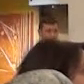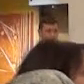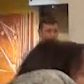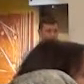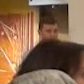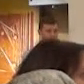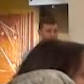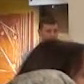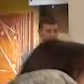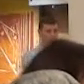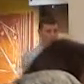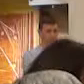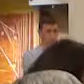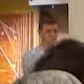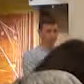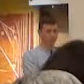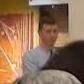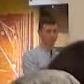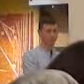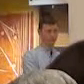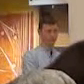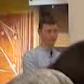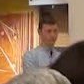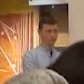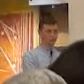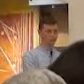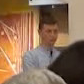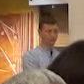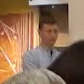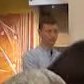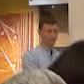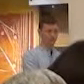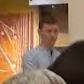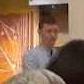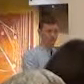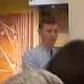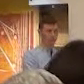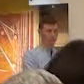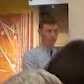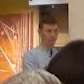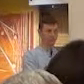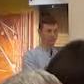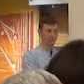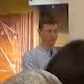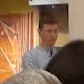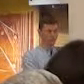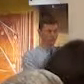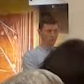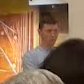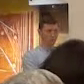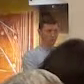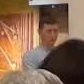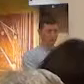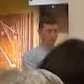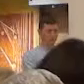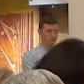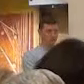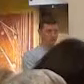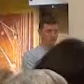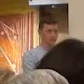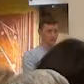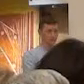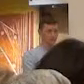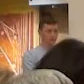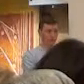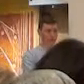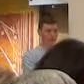just disrespect and lack of entitlement for those young people, and their entitlement to attend their local school, irrespective of any